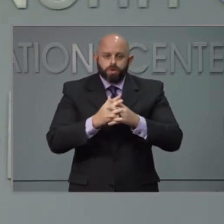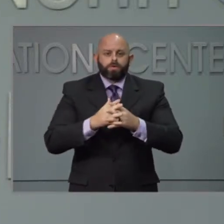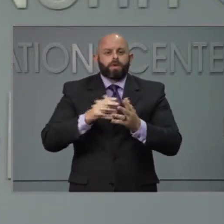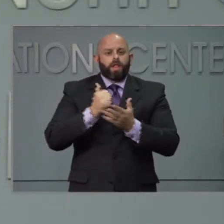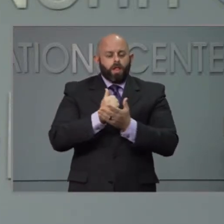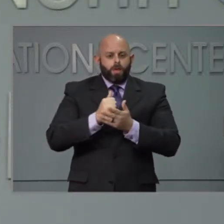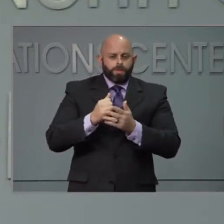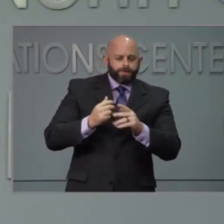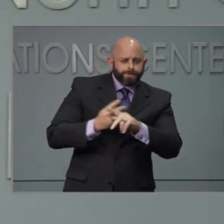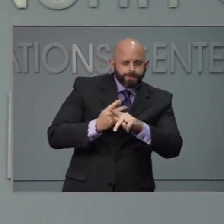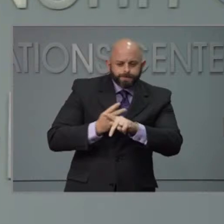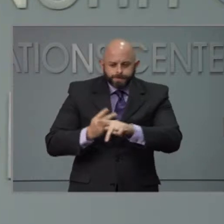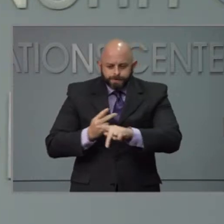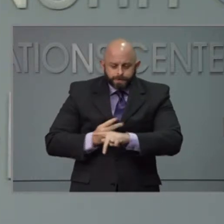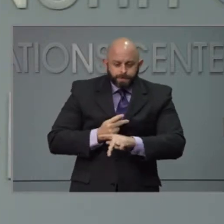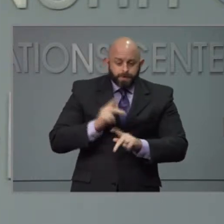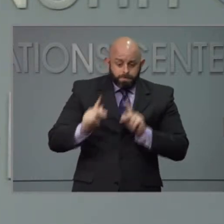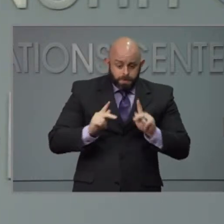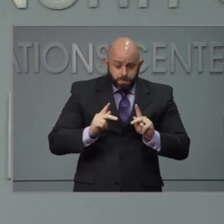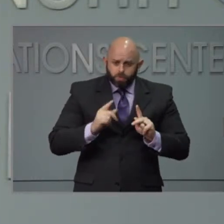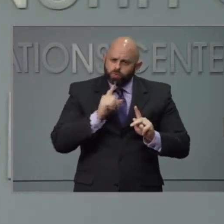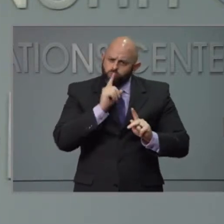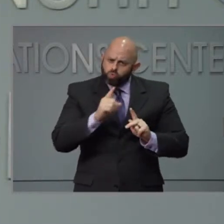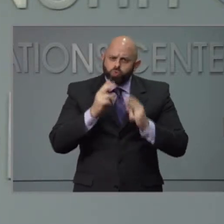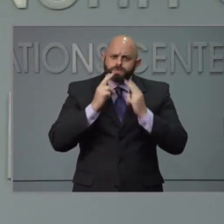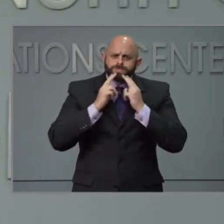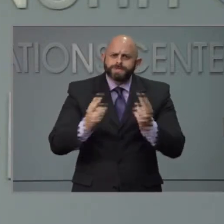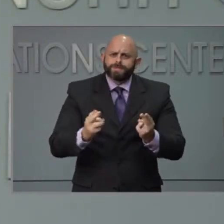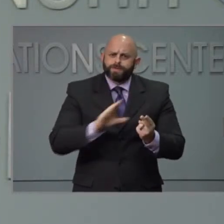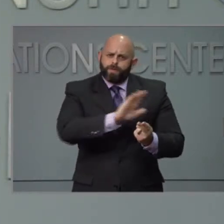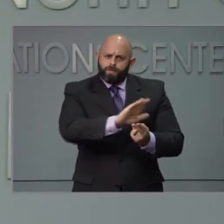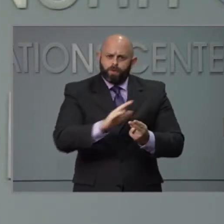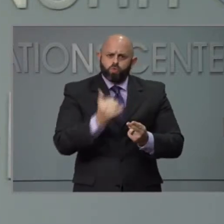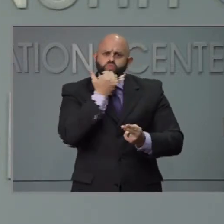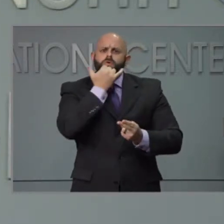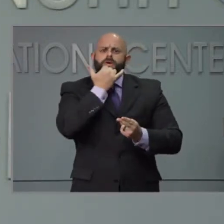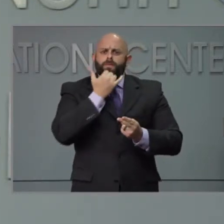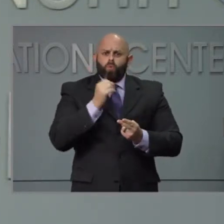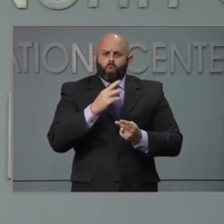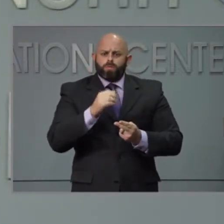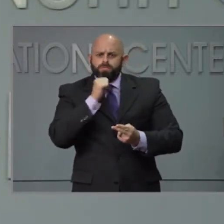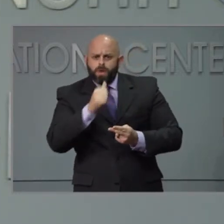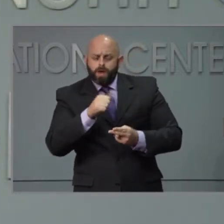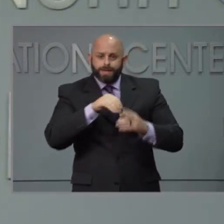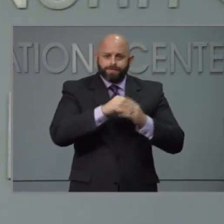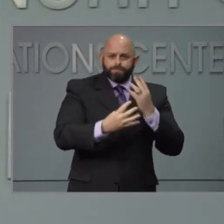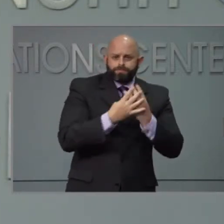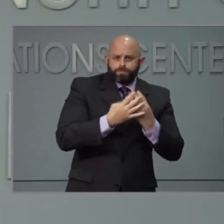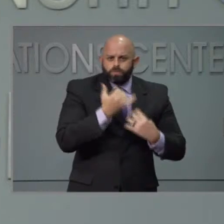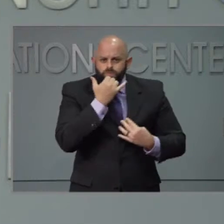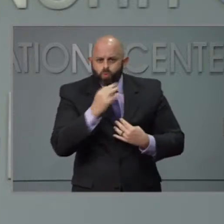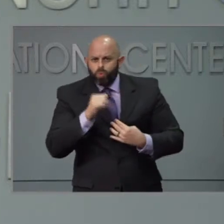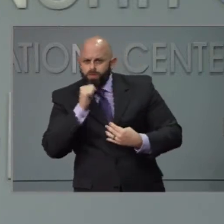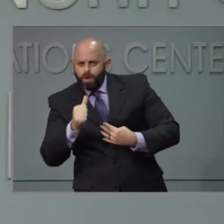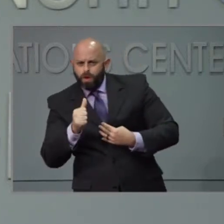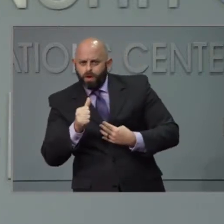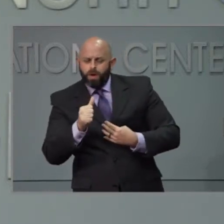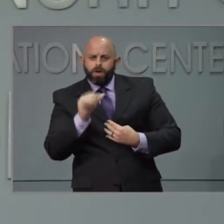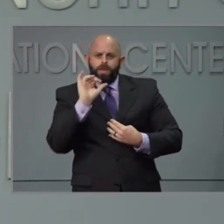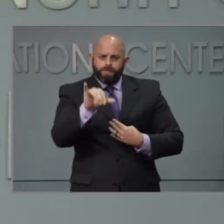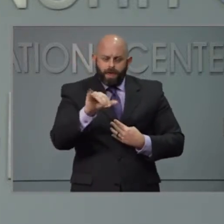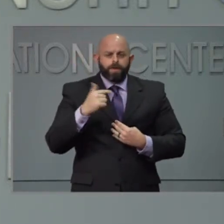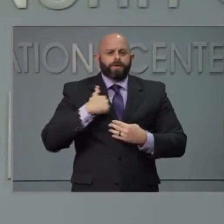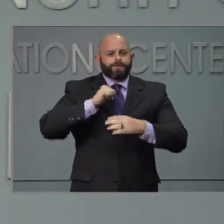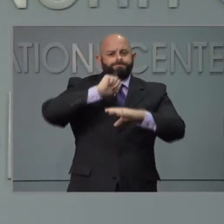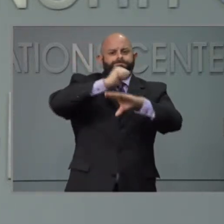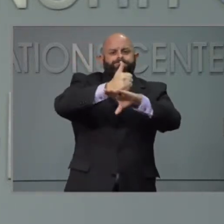whether people are actually innocent of their crimes. And that has worked, but obviously needs some